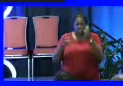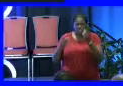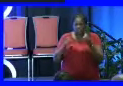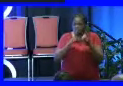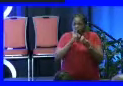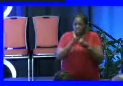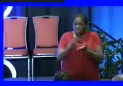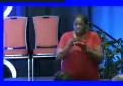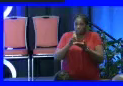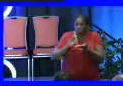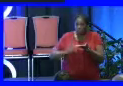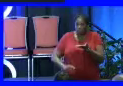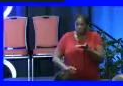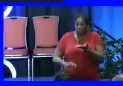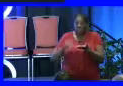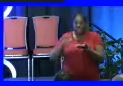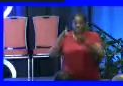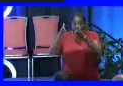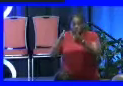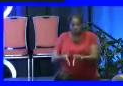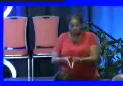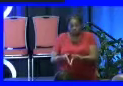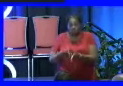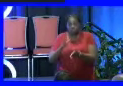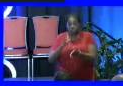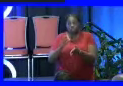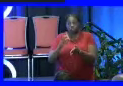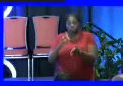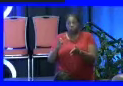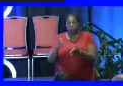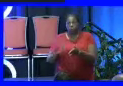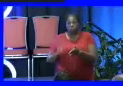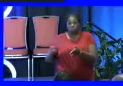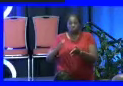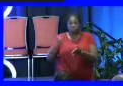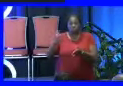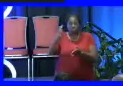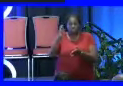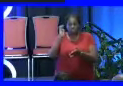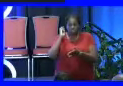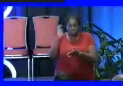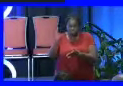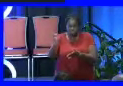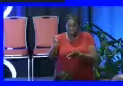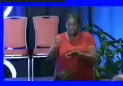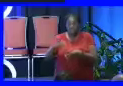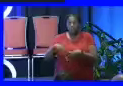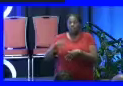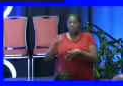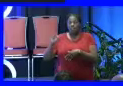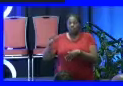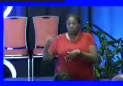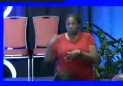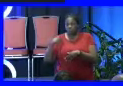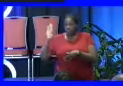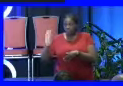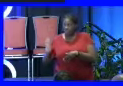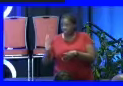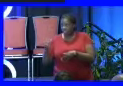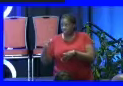really, really helpful was that if a person traveled across Massachusetts, we have a Boston continuum of care. Anybody ever been to